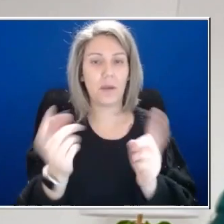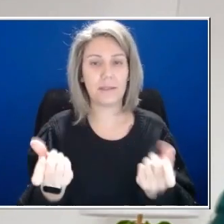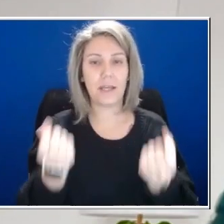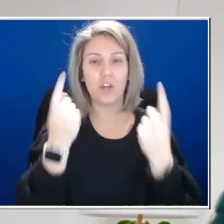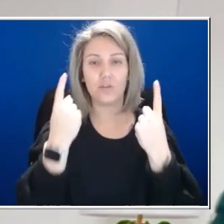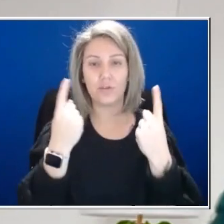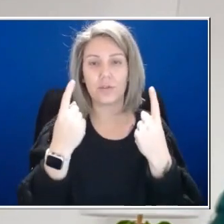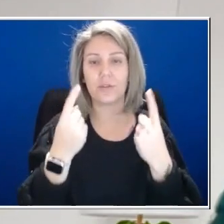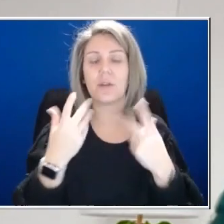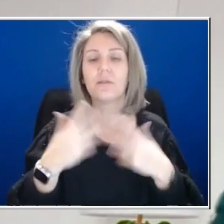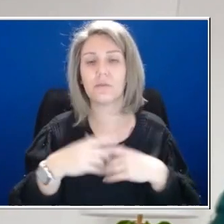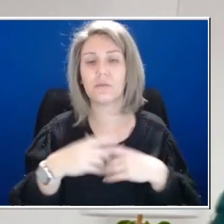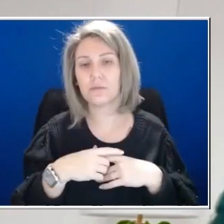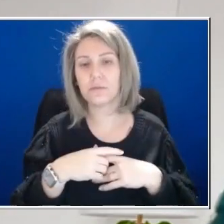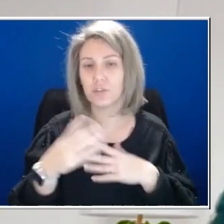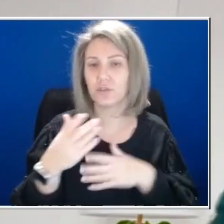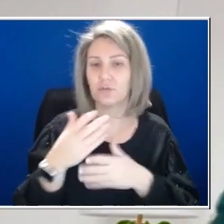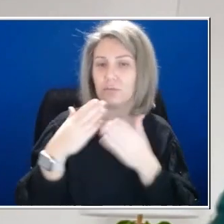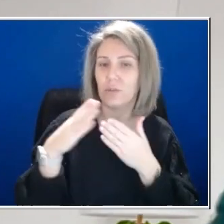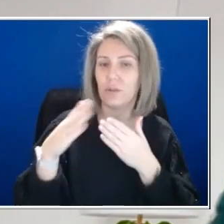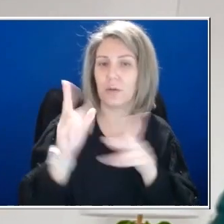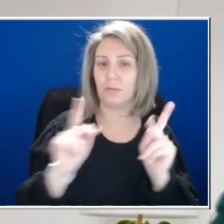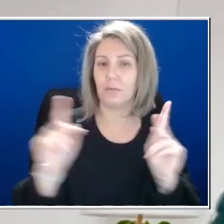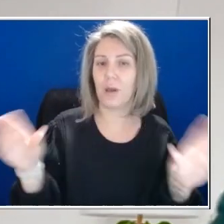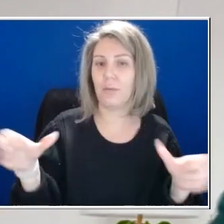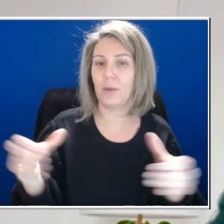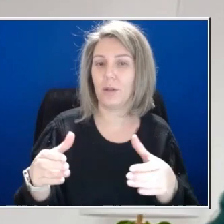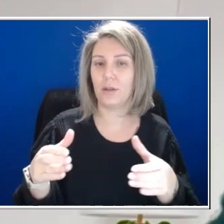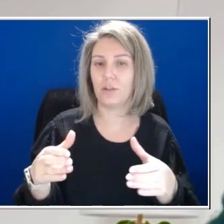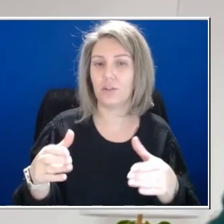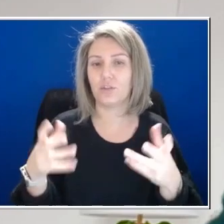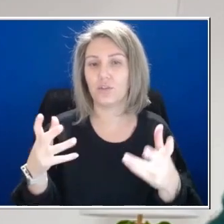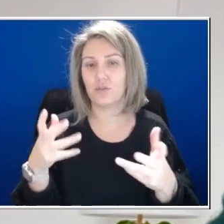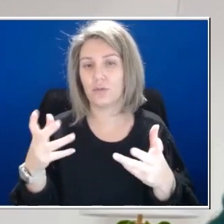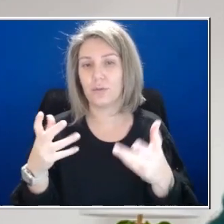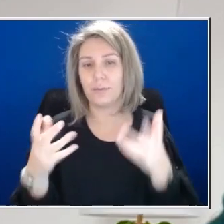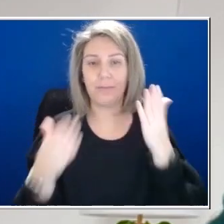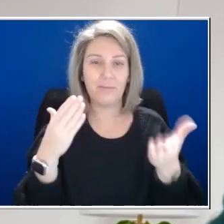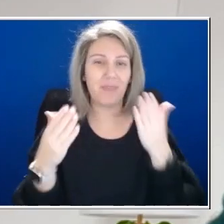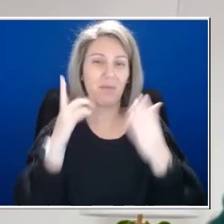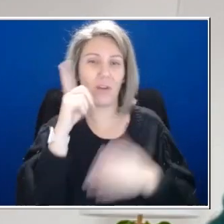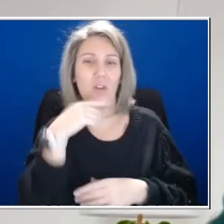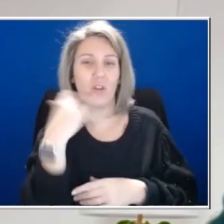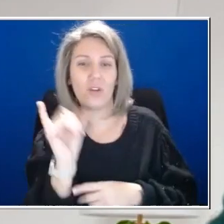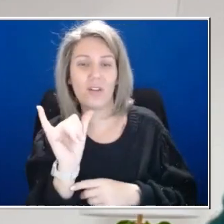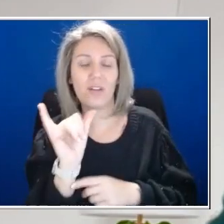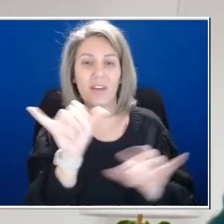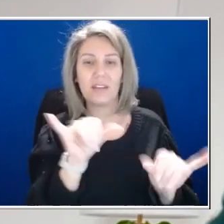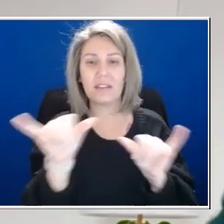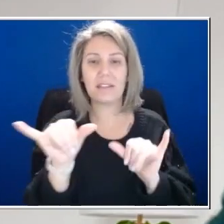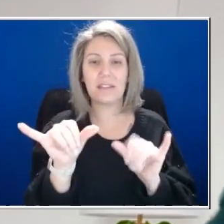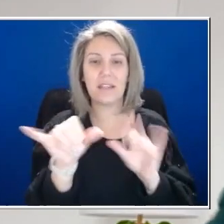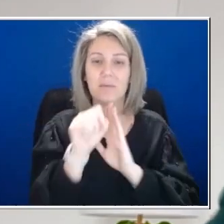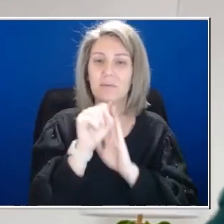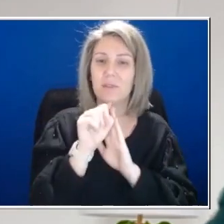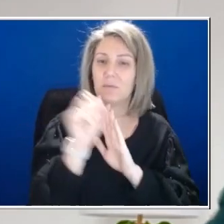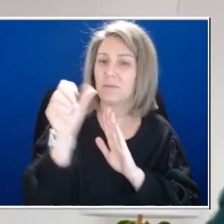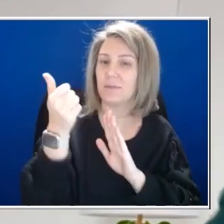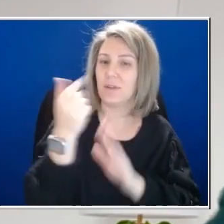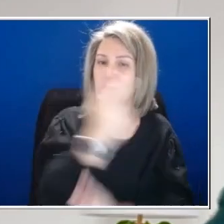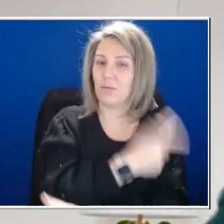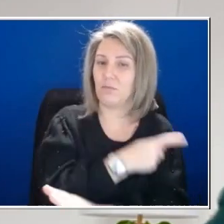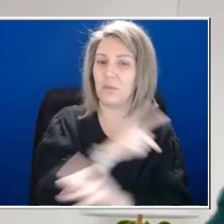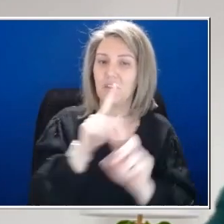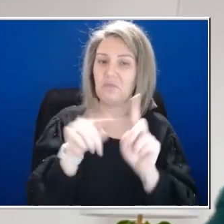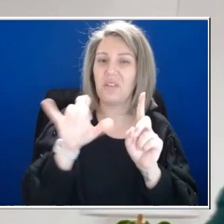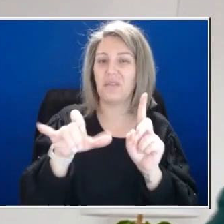there is a segment of the population that may appear to have the same symptoms as another patient, but that patient could be